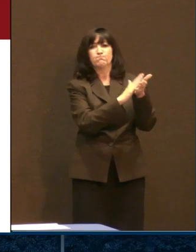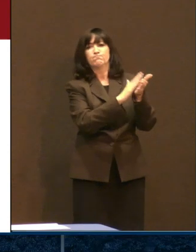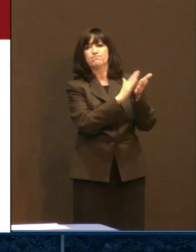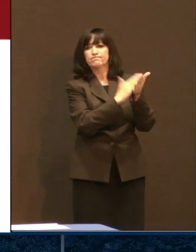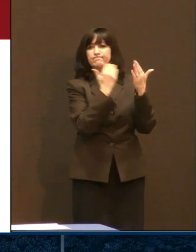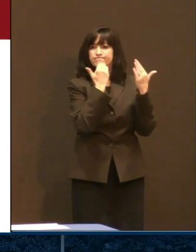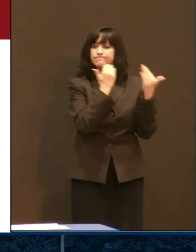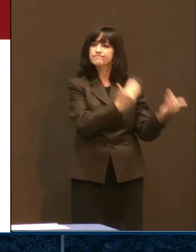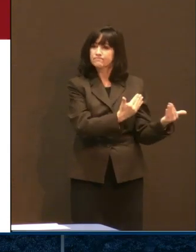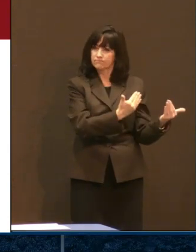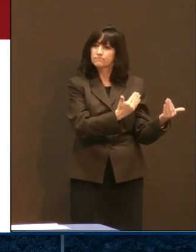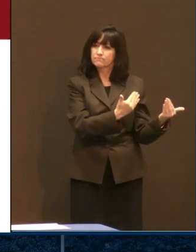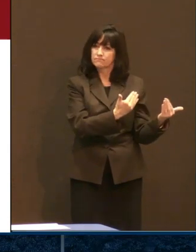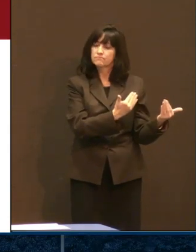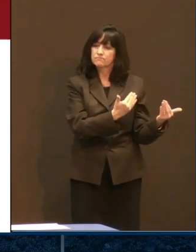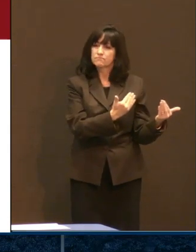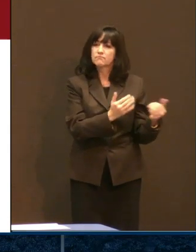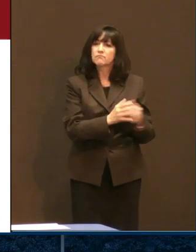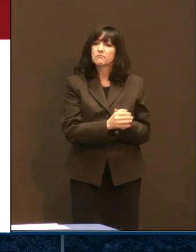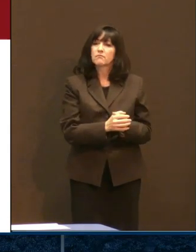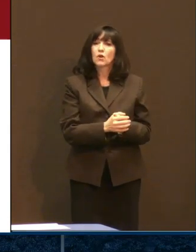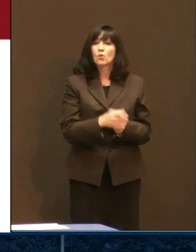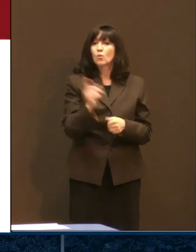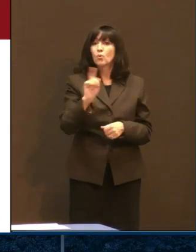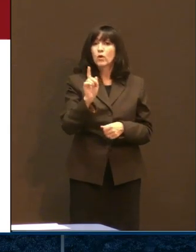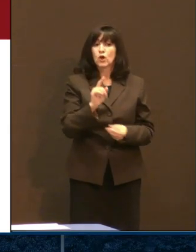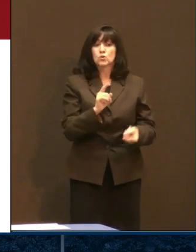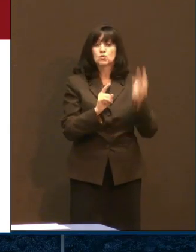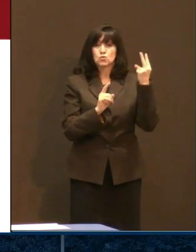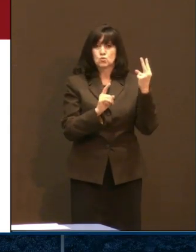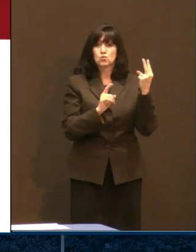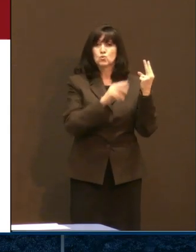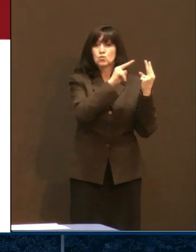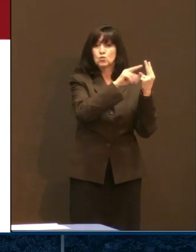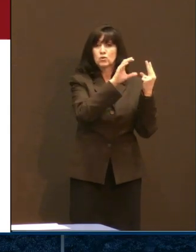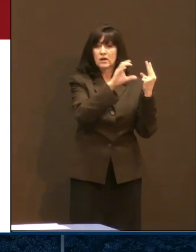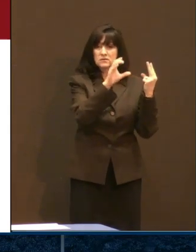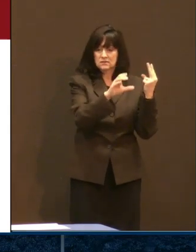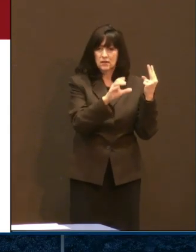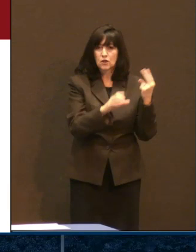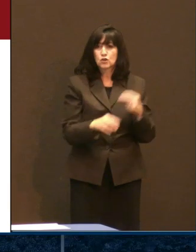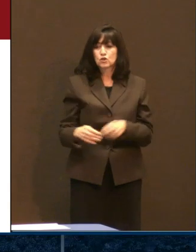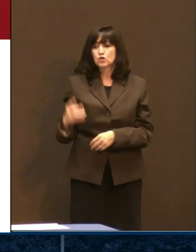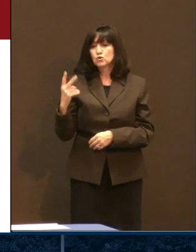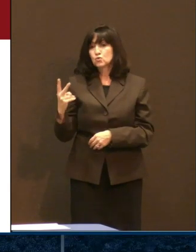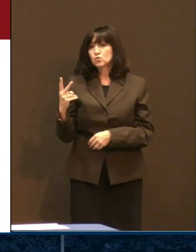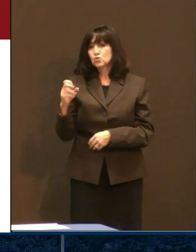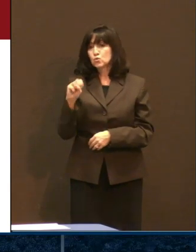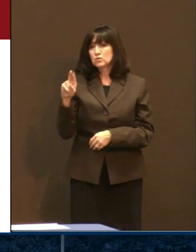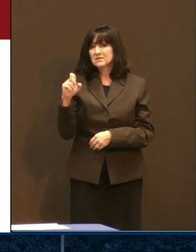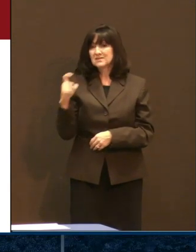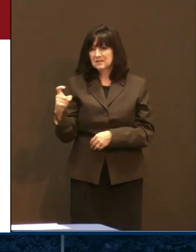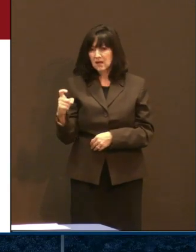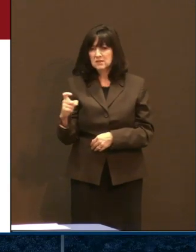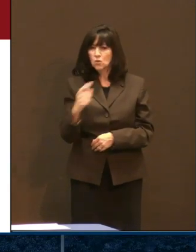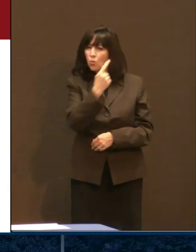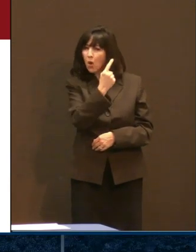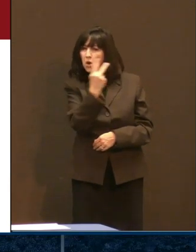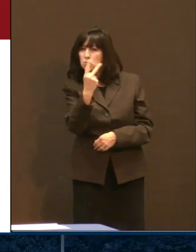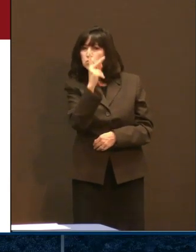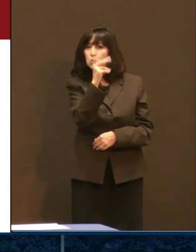Newcastle County and 2 in Sussex County and 1 in Kent County, 1 or 2 in Kent County by all of